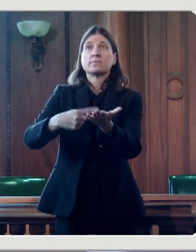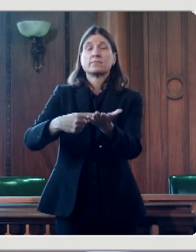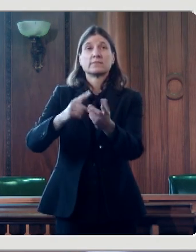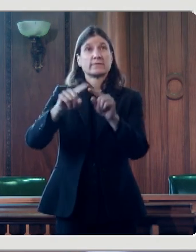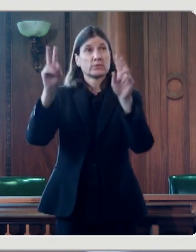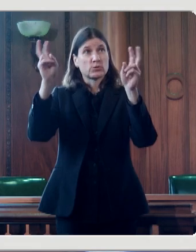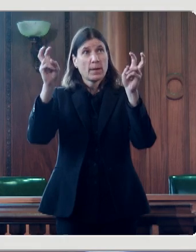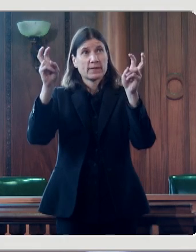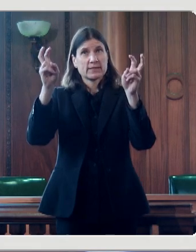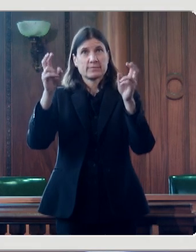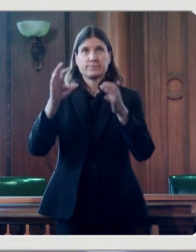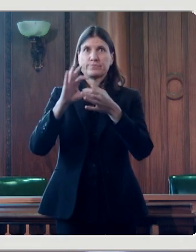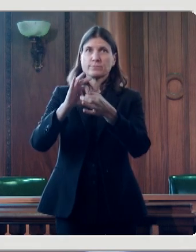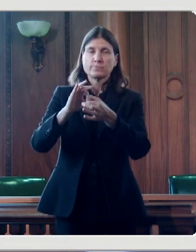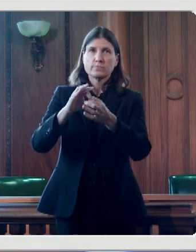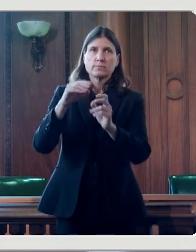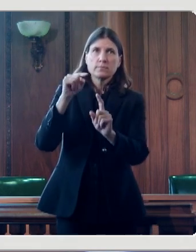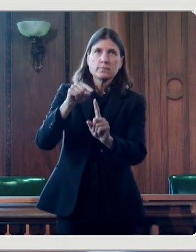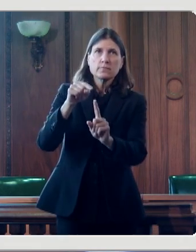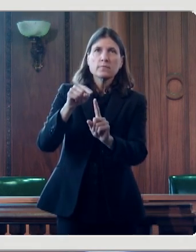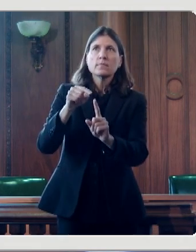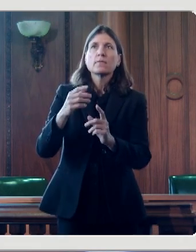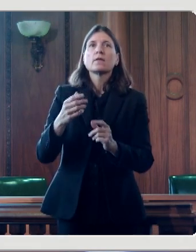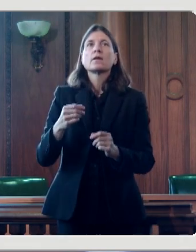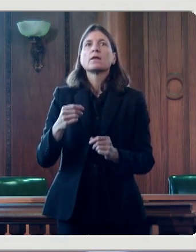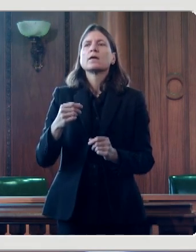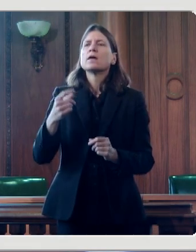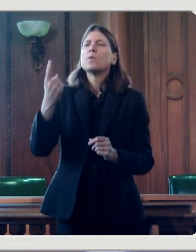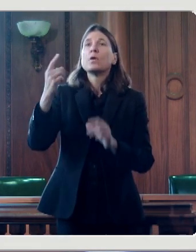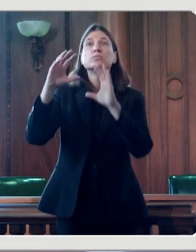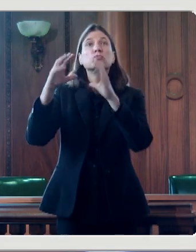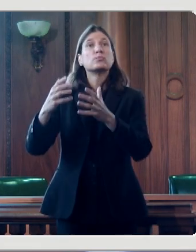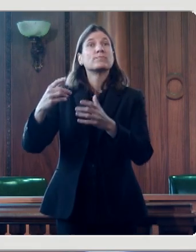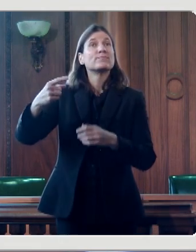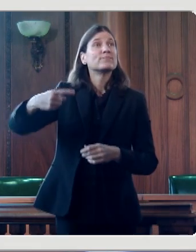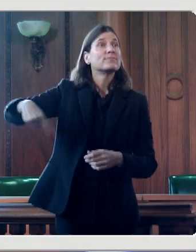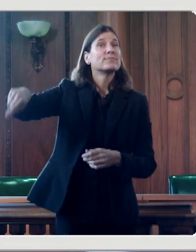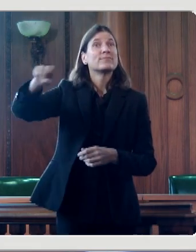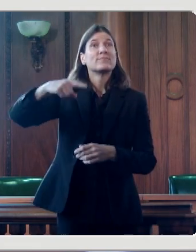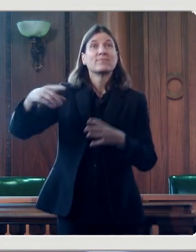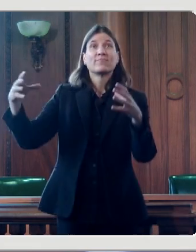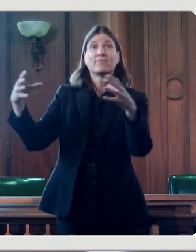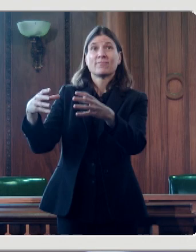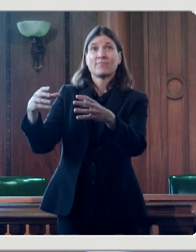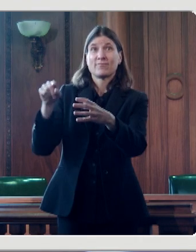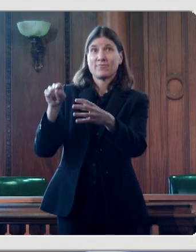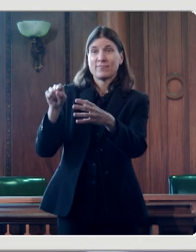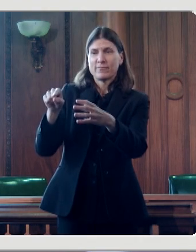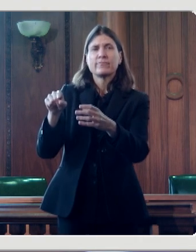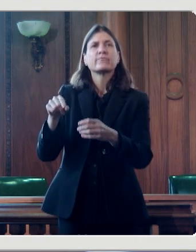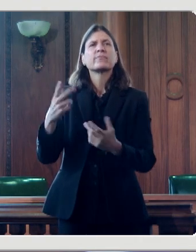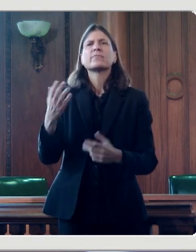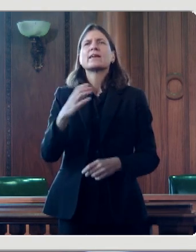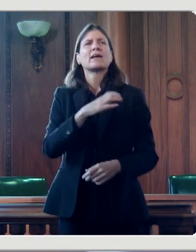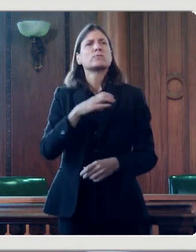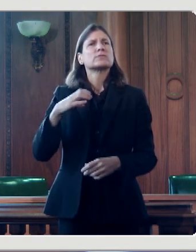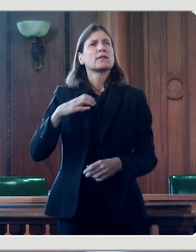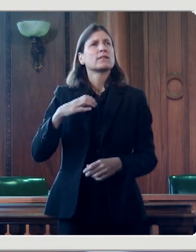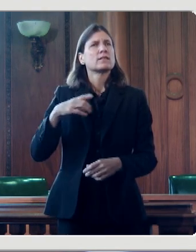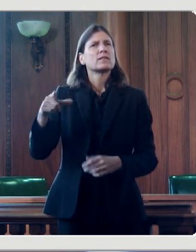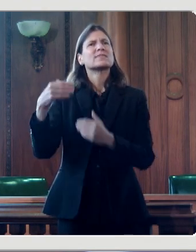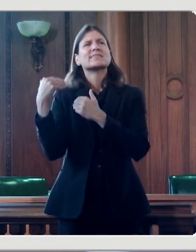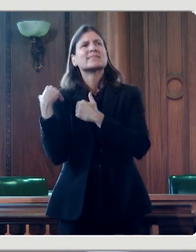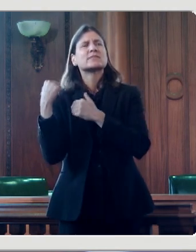who's the president, and Paul Karen, who helps them out, the former rep there, with Pat Sullivan and Coach Ed Whitley, my community